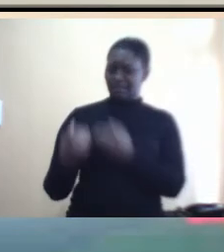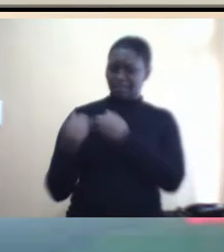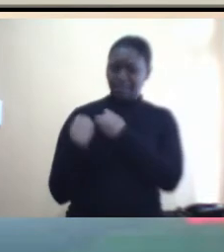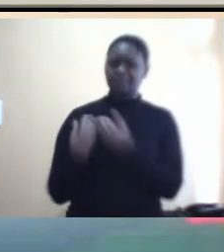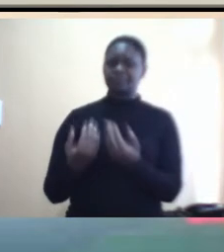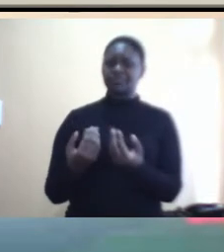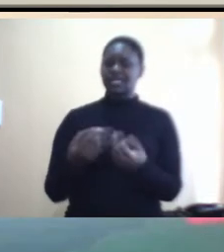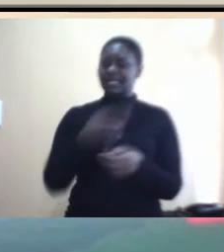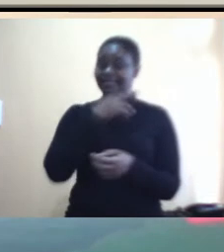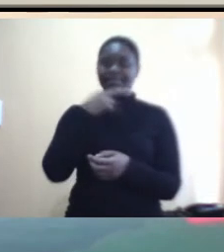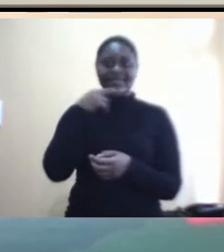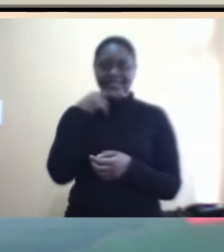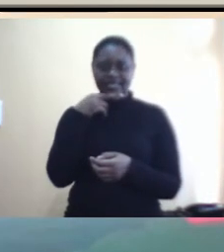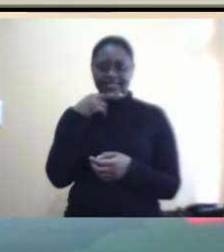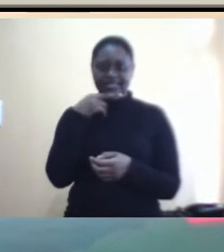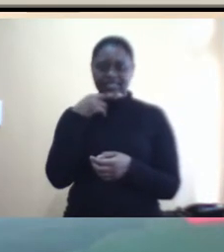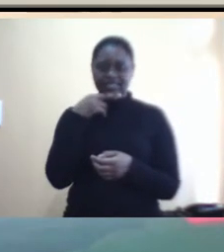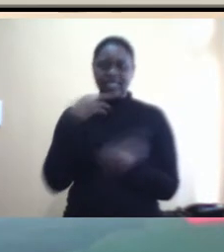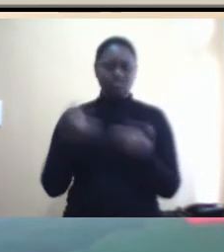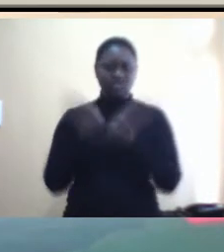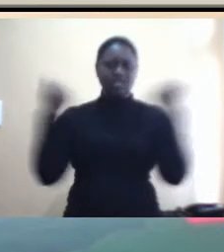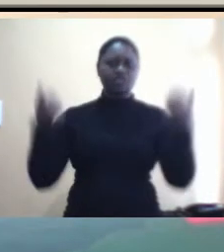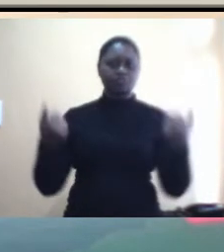of the real